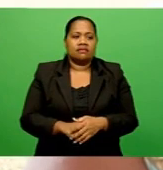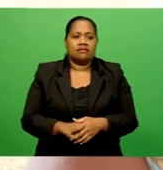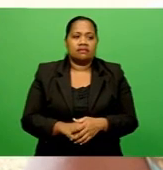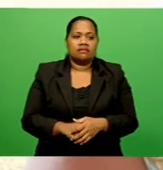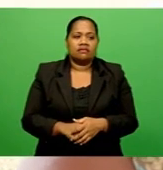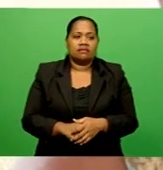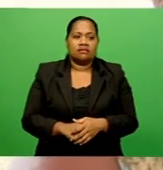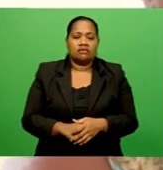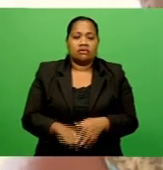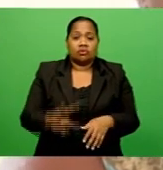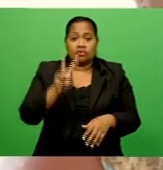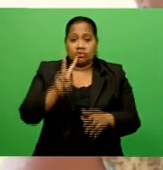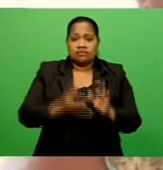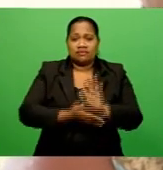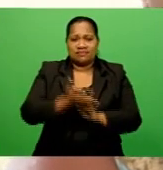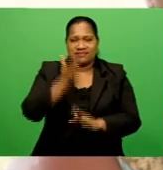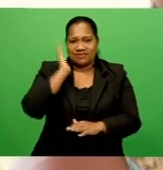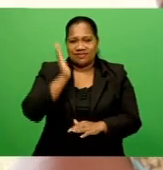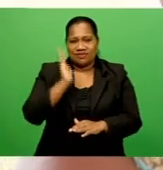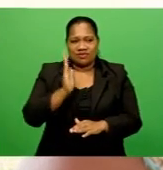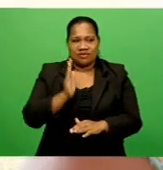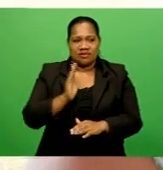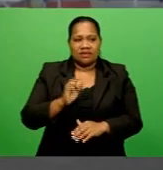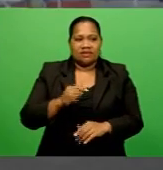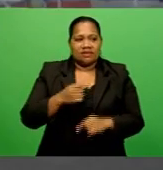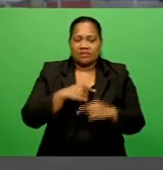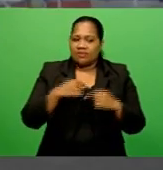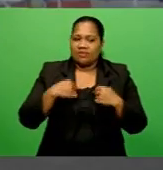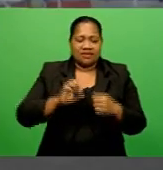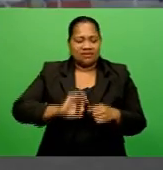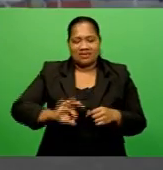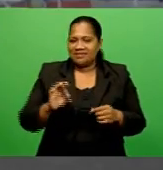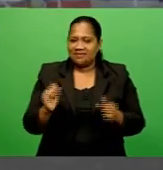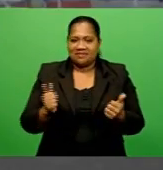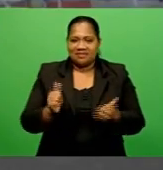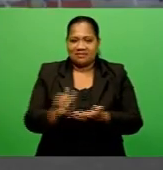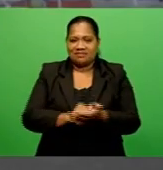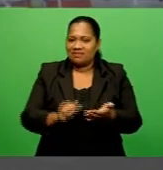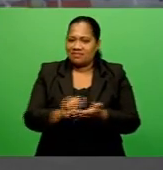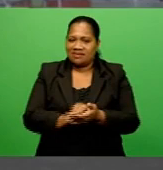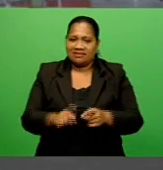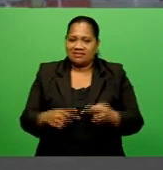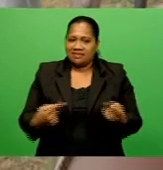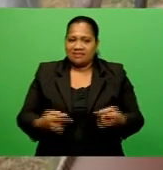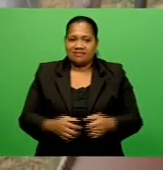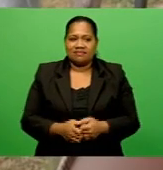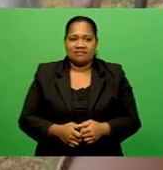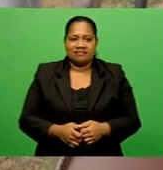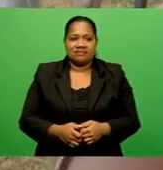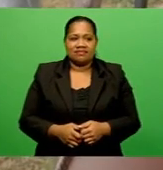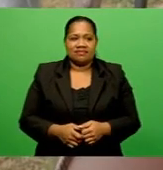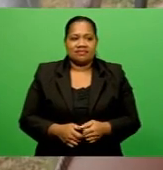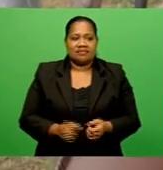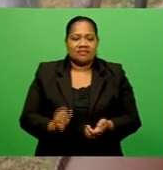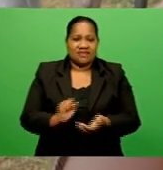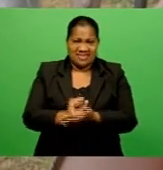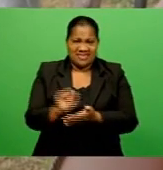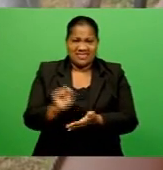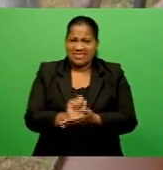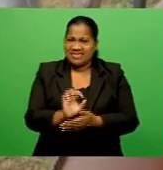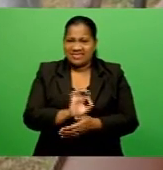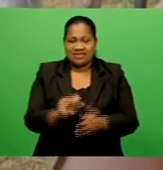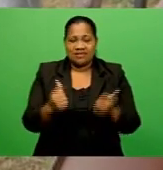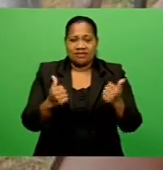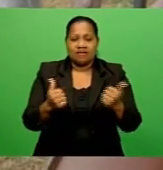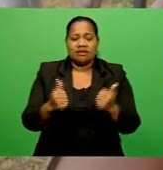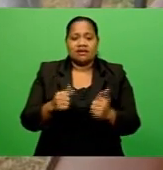the secondary schools, and we haven't completed yet. Despite sales not being good at Vot City, the couple have not